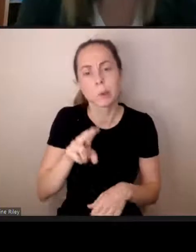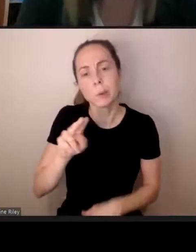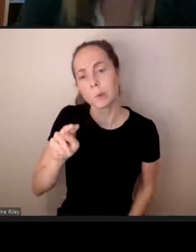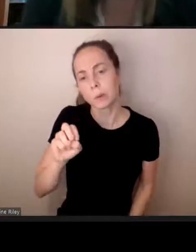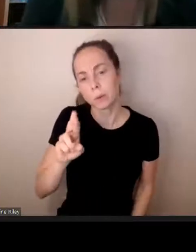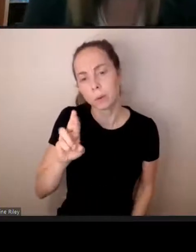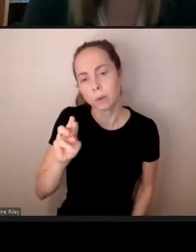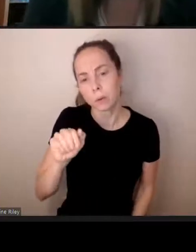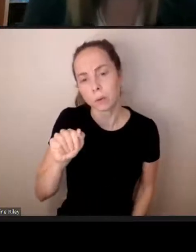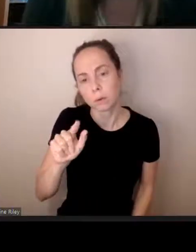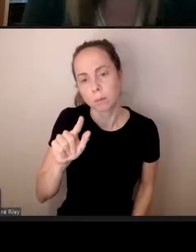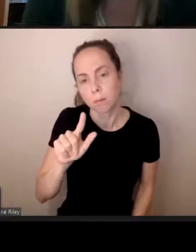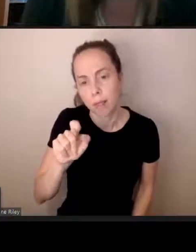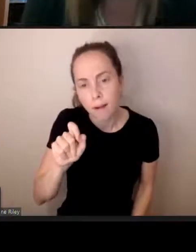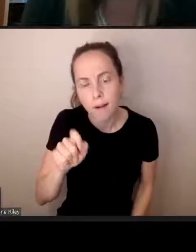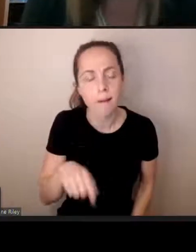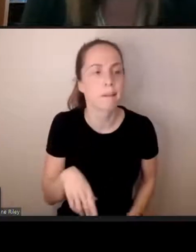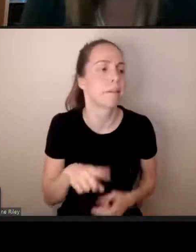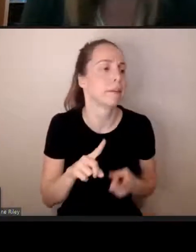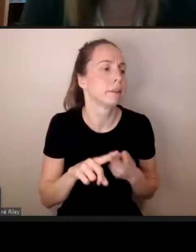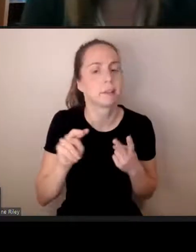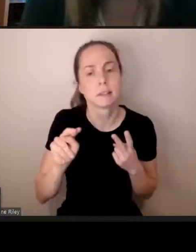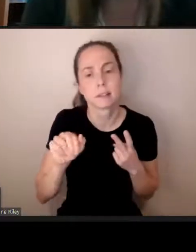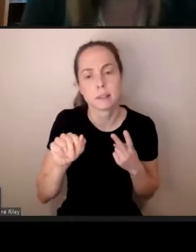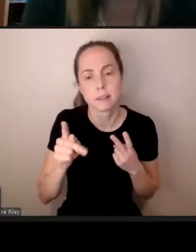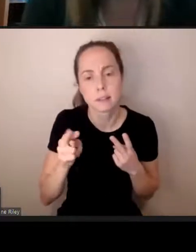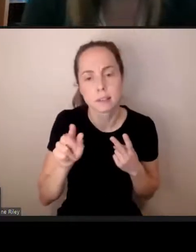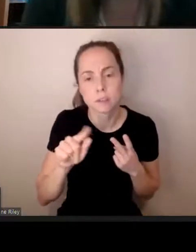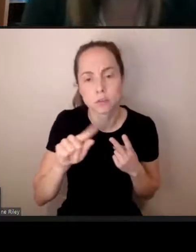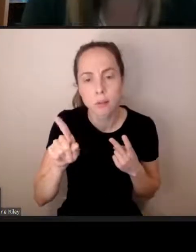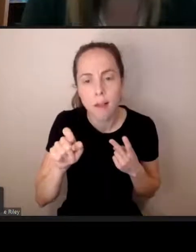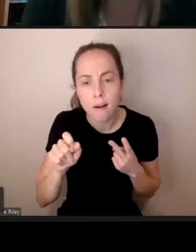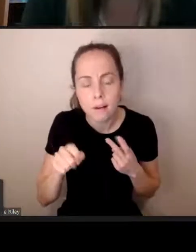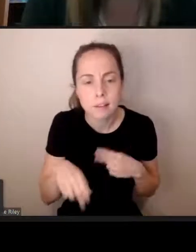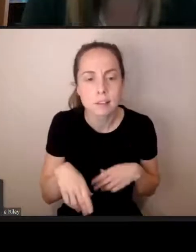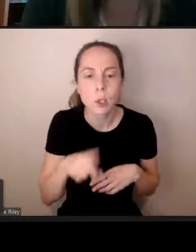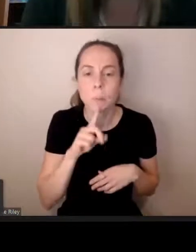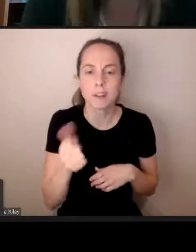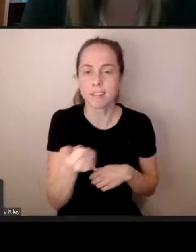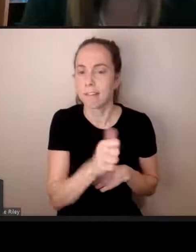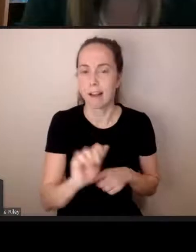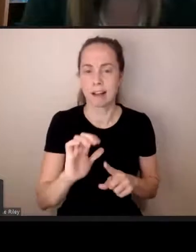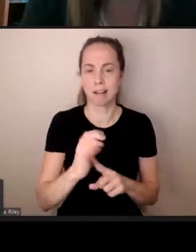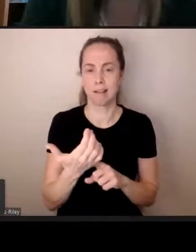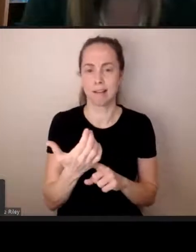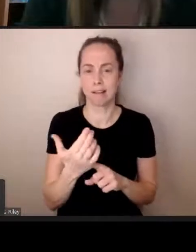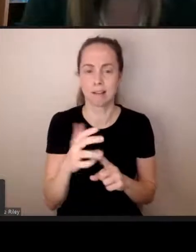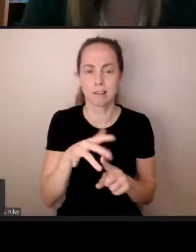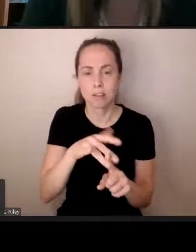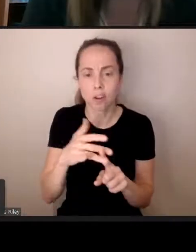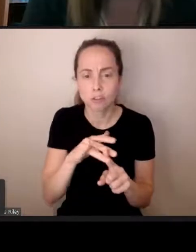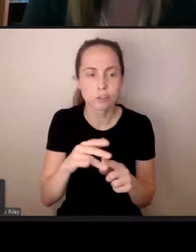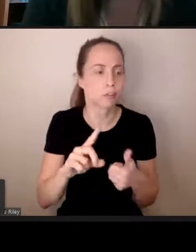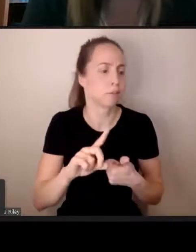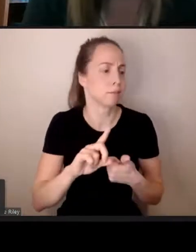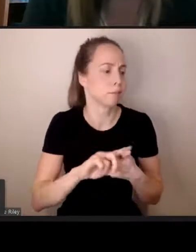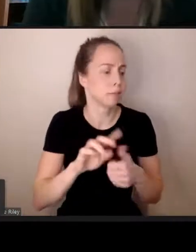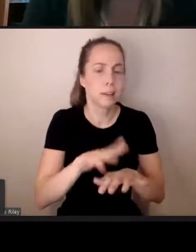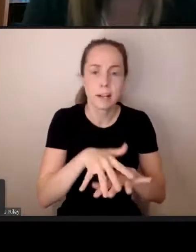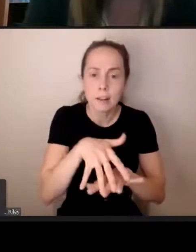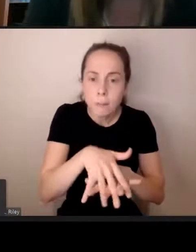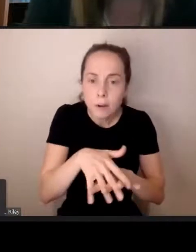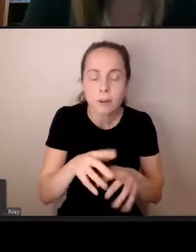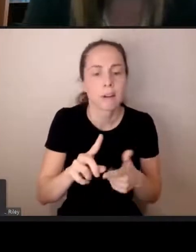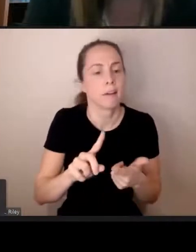If you're, in an African American context or a Latinx context or Asian Pacific Islander or any of